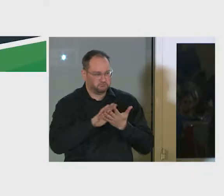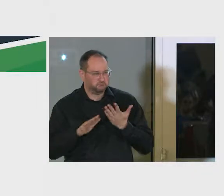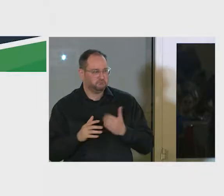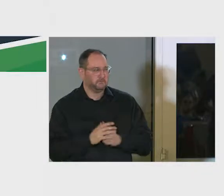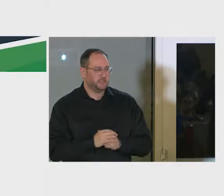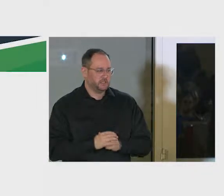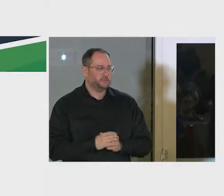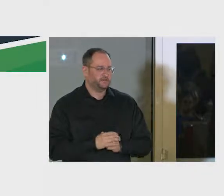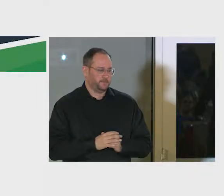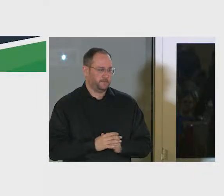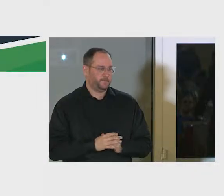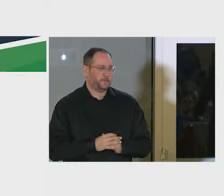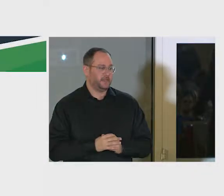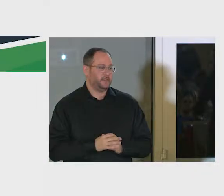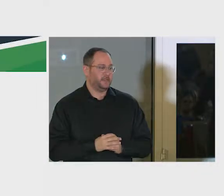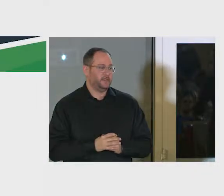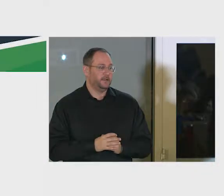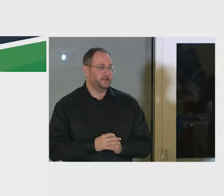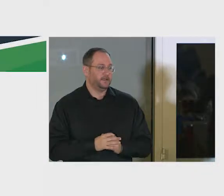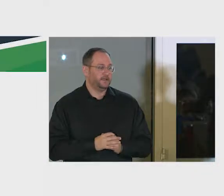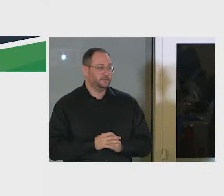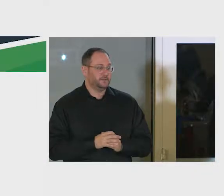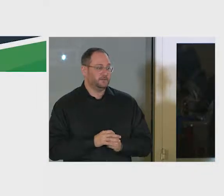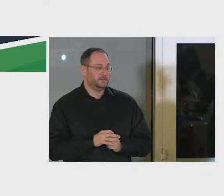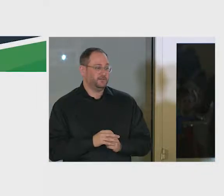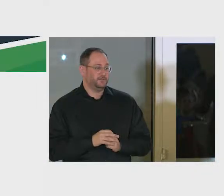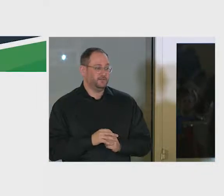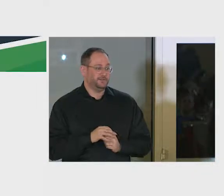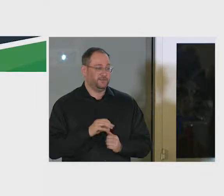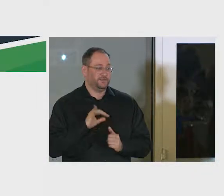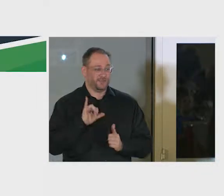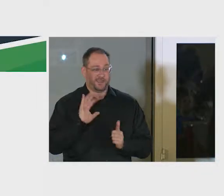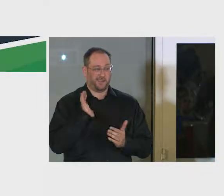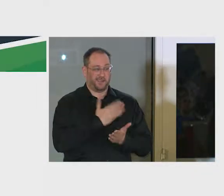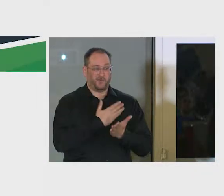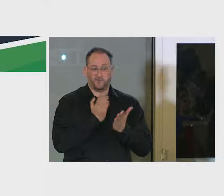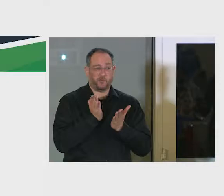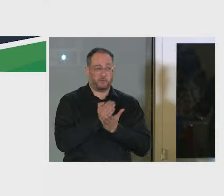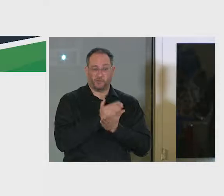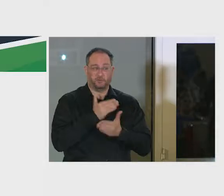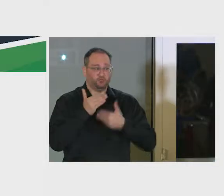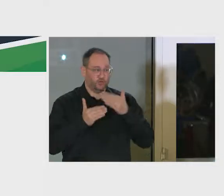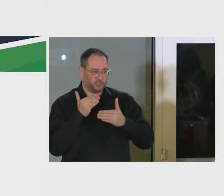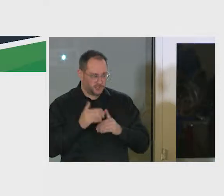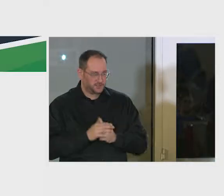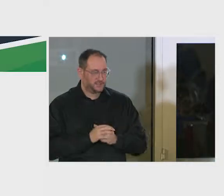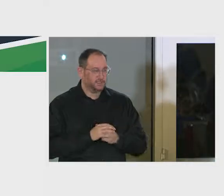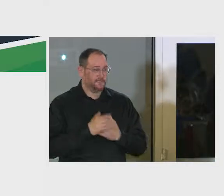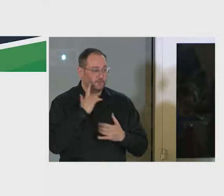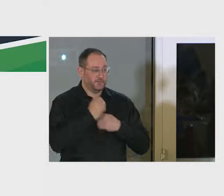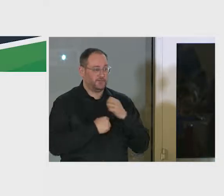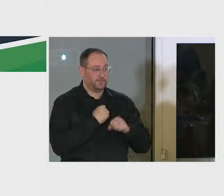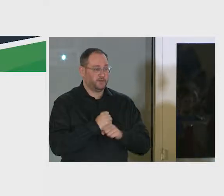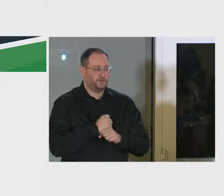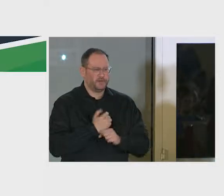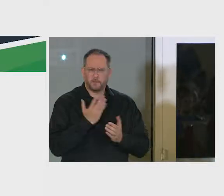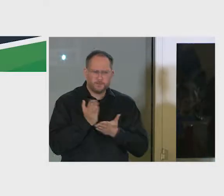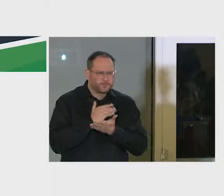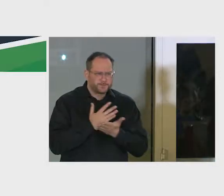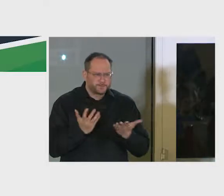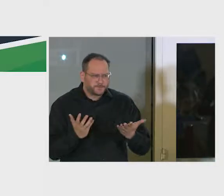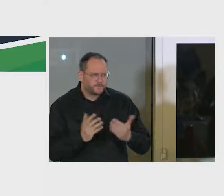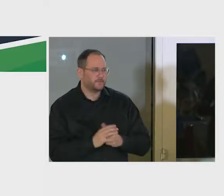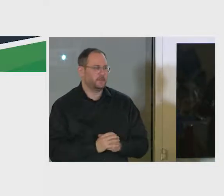So a little bit about our budget process. Our budget process is actually a year-round process for us. So as the mayor mentioned, we start